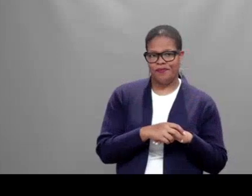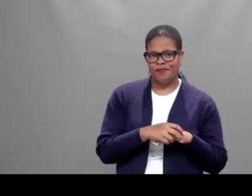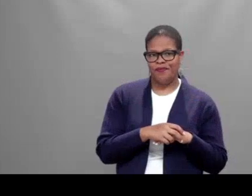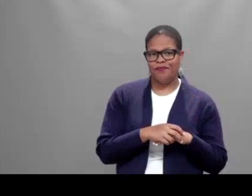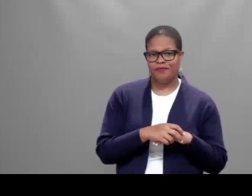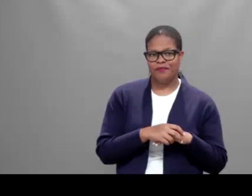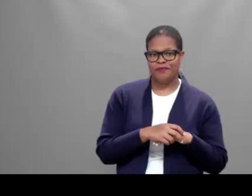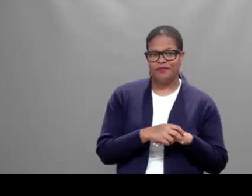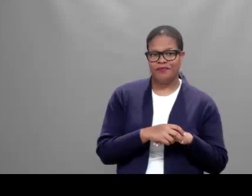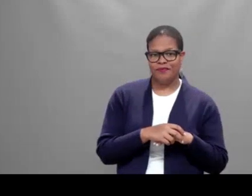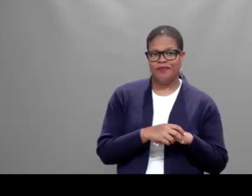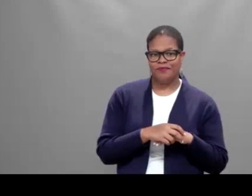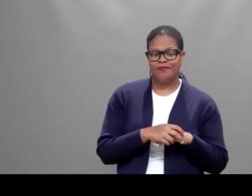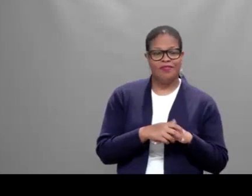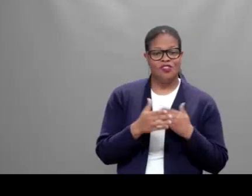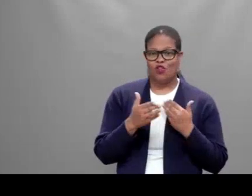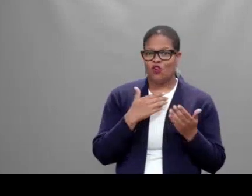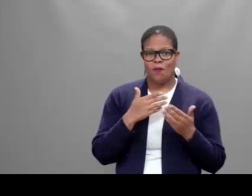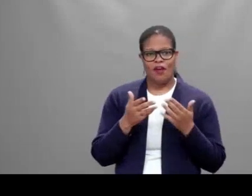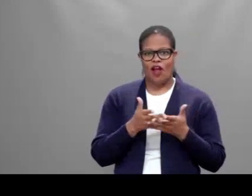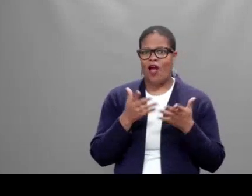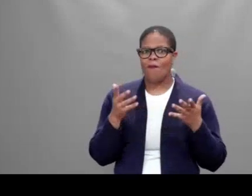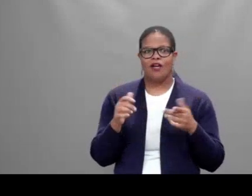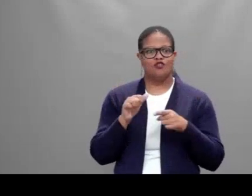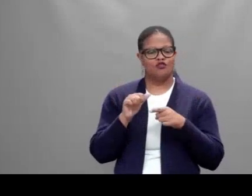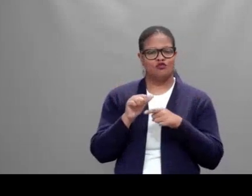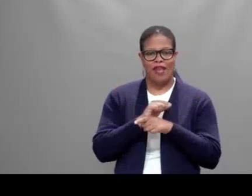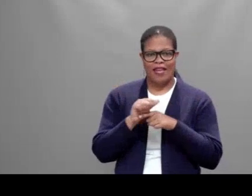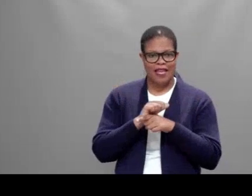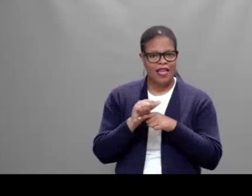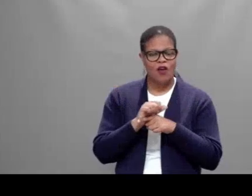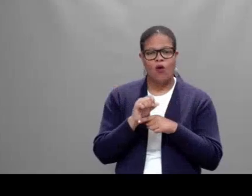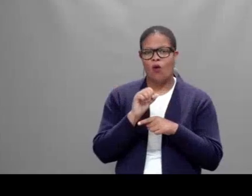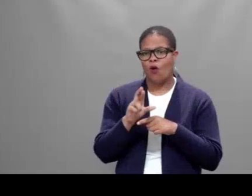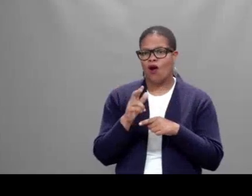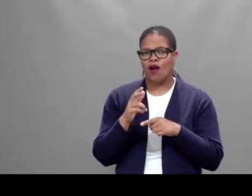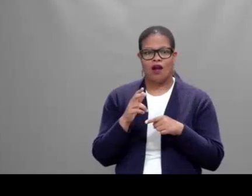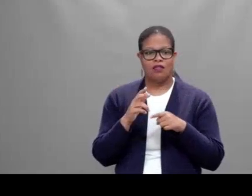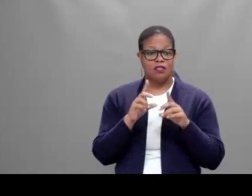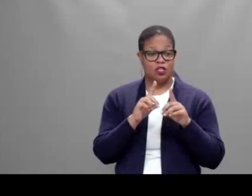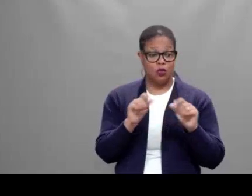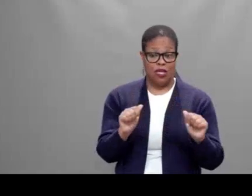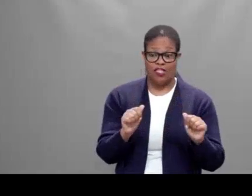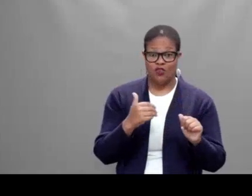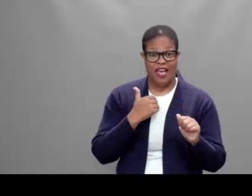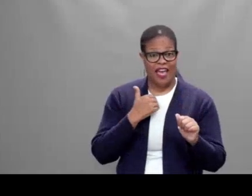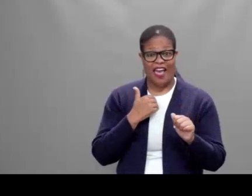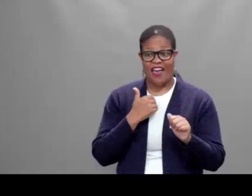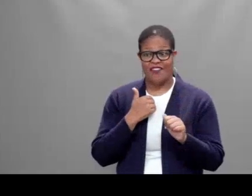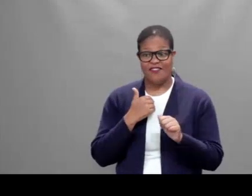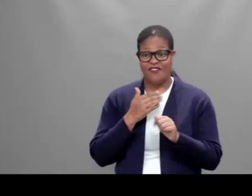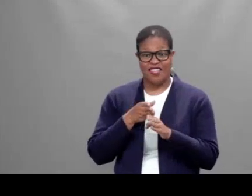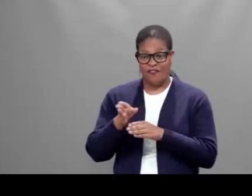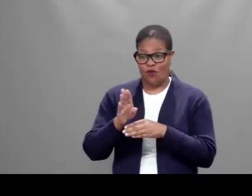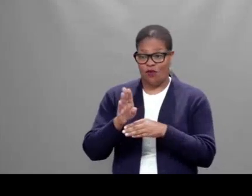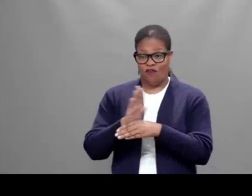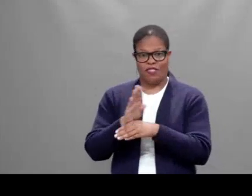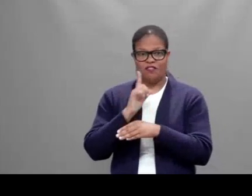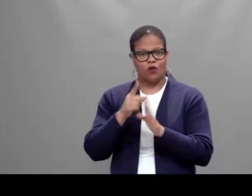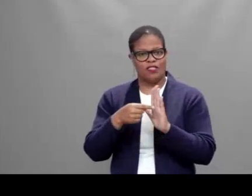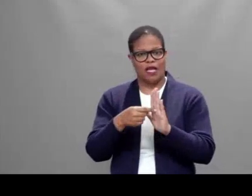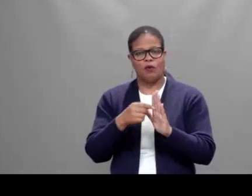And that's, no matter how much training or degrees you have in business, for